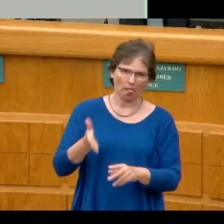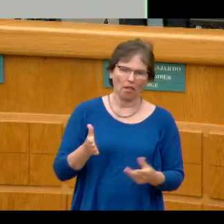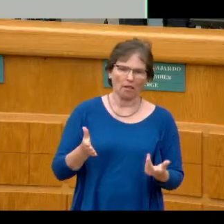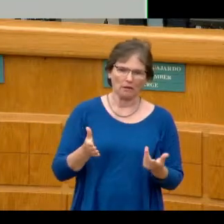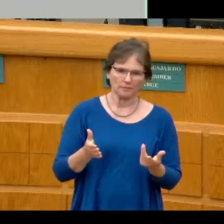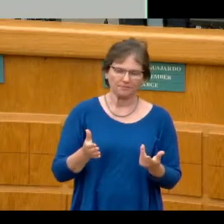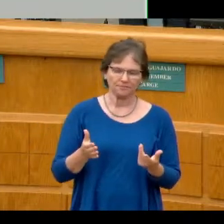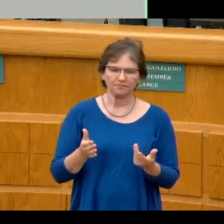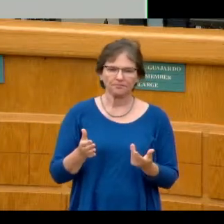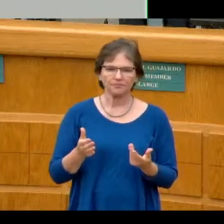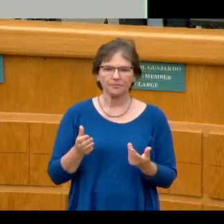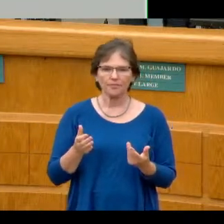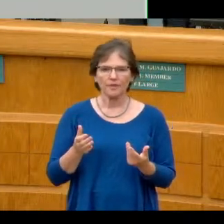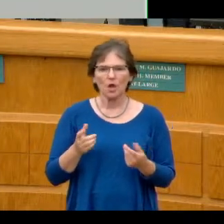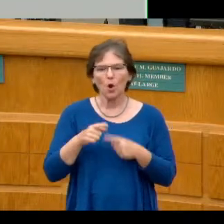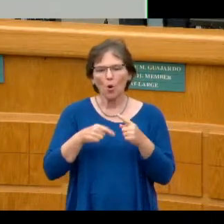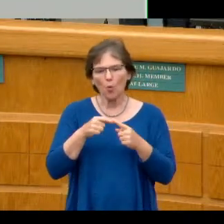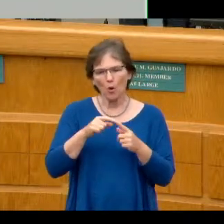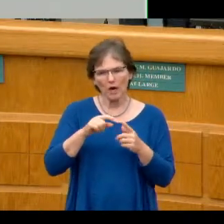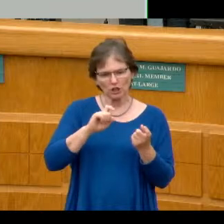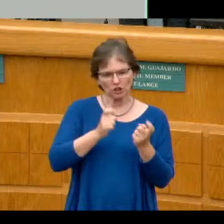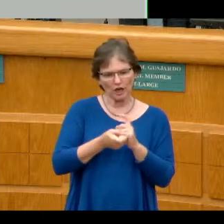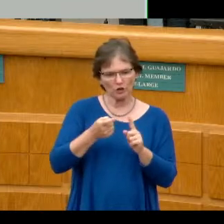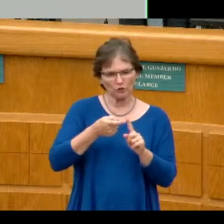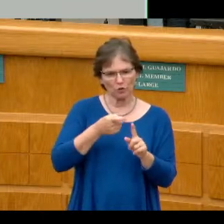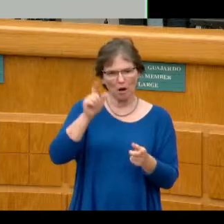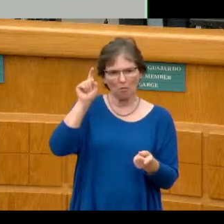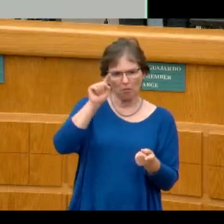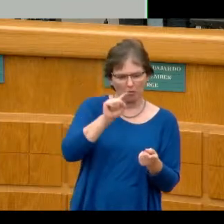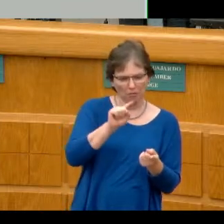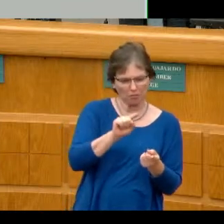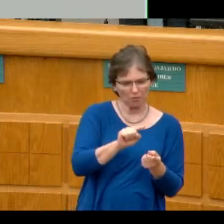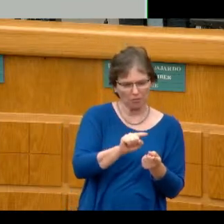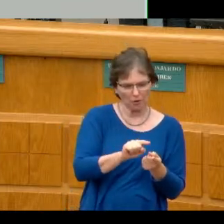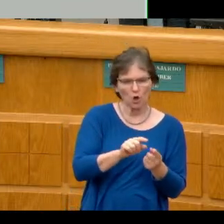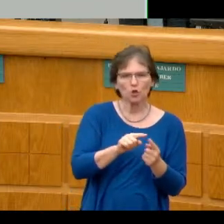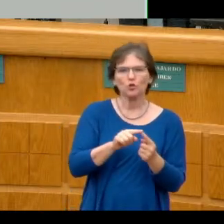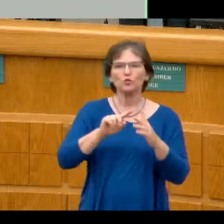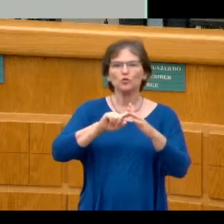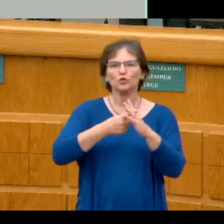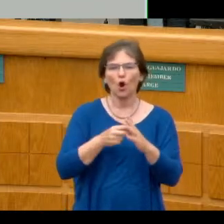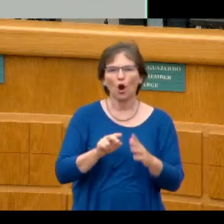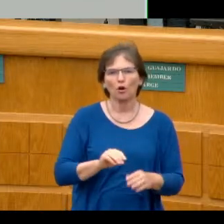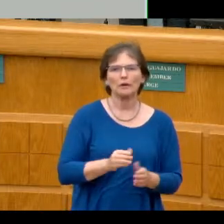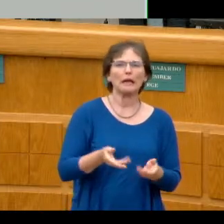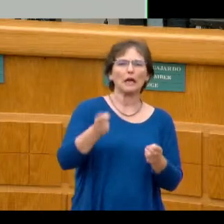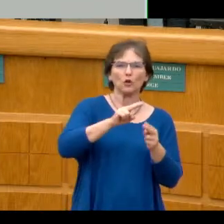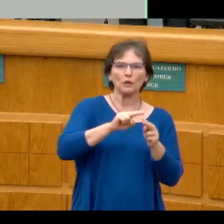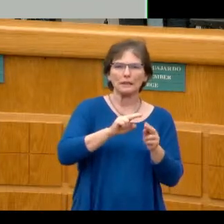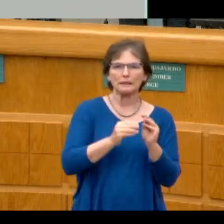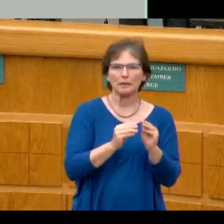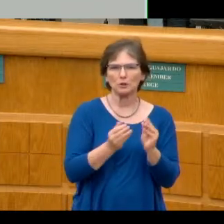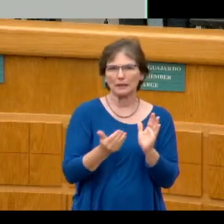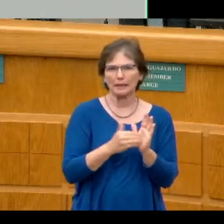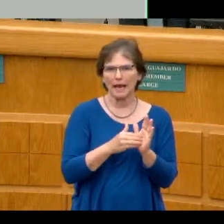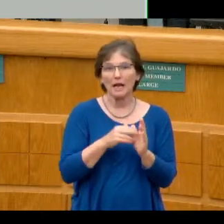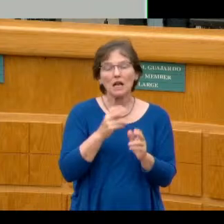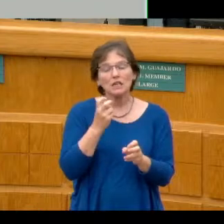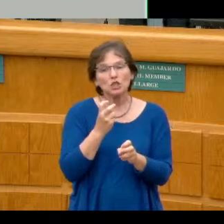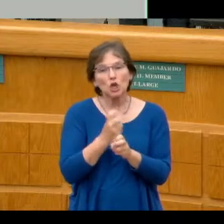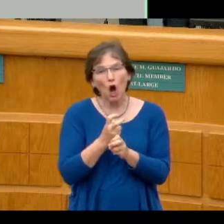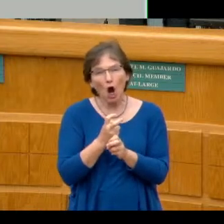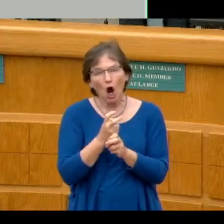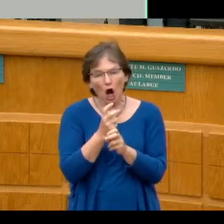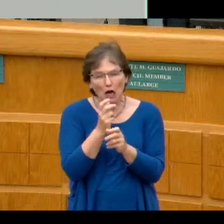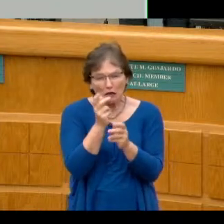to transmit it to between 1 and 2 additional people. 2.0 means you transmit it to 2 additional people. At that point,